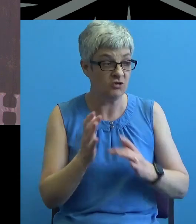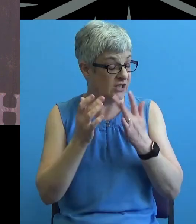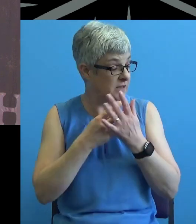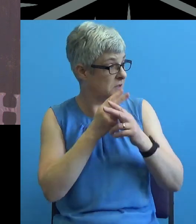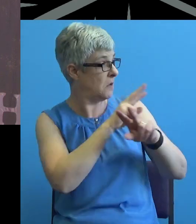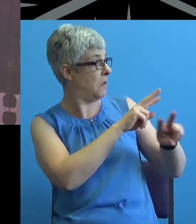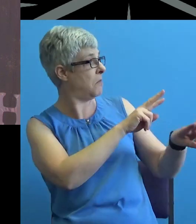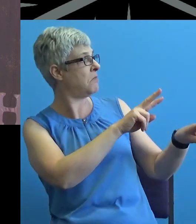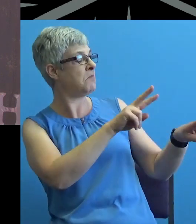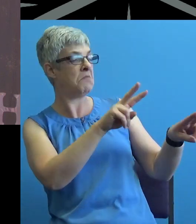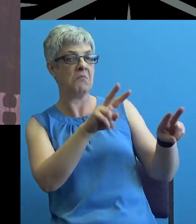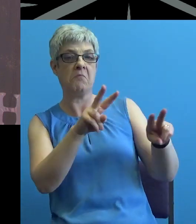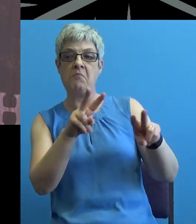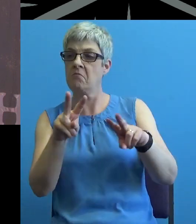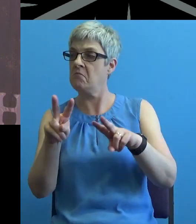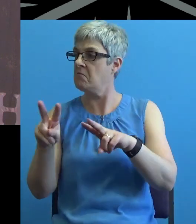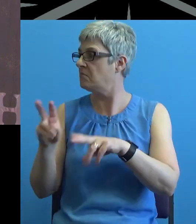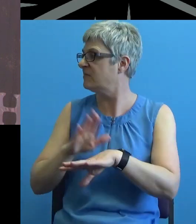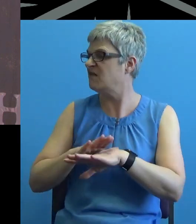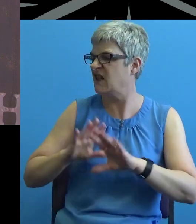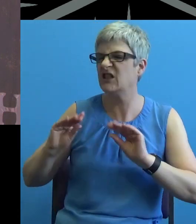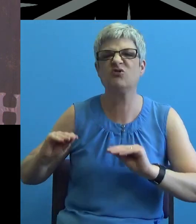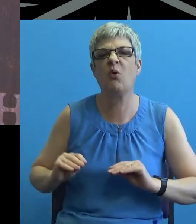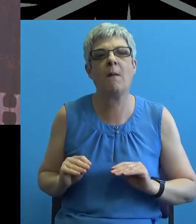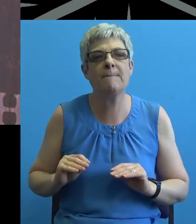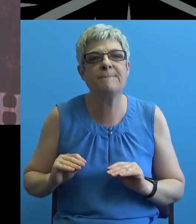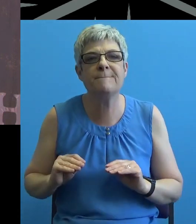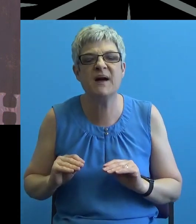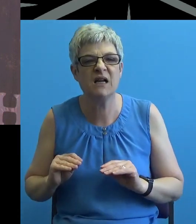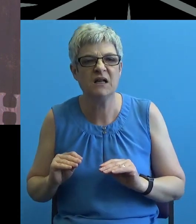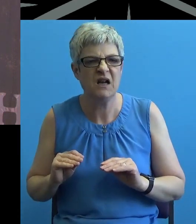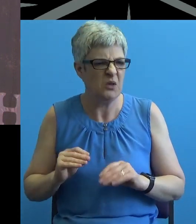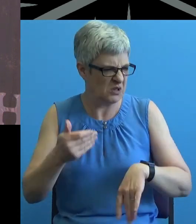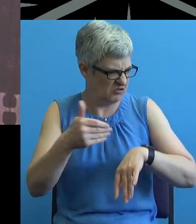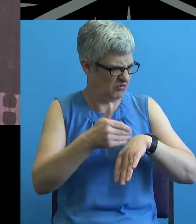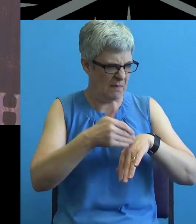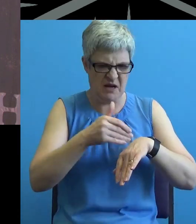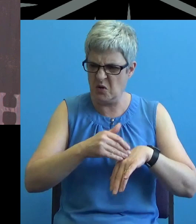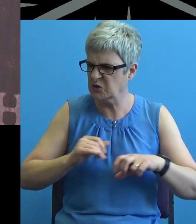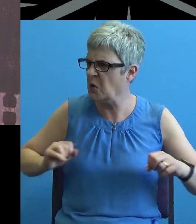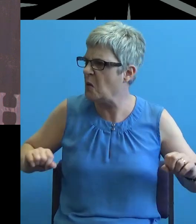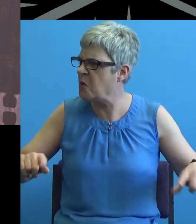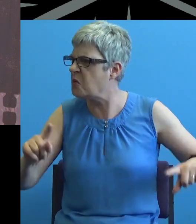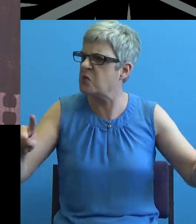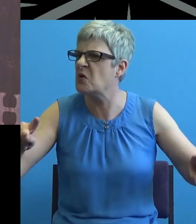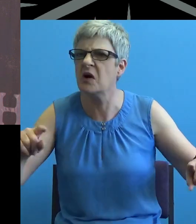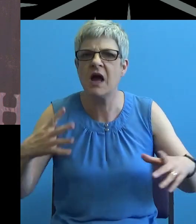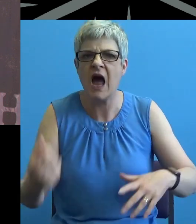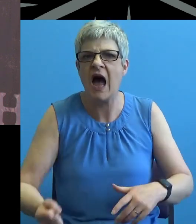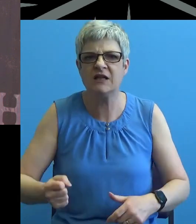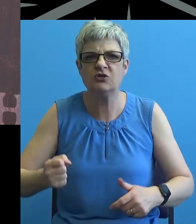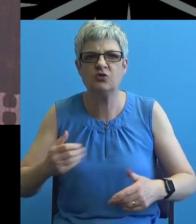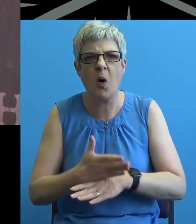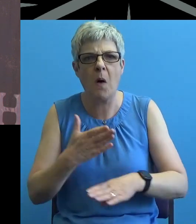looked around but didn't have much time to stop. There were criminals on the loose and he had a job to